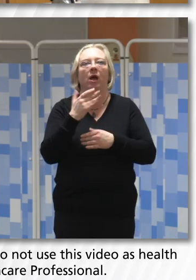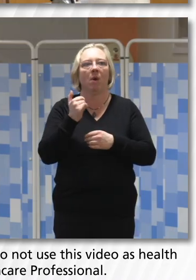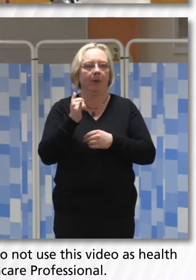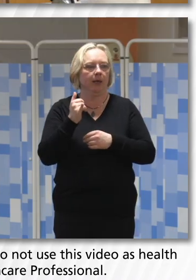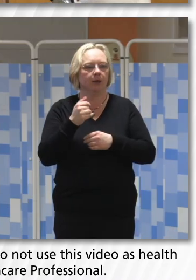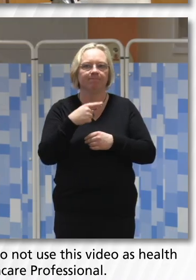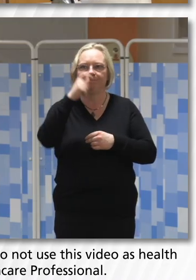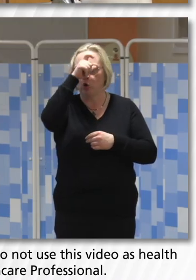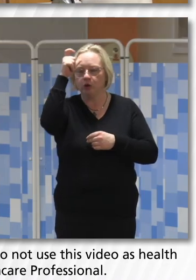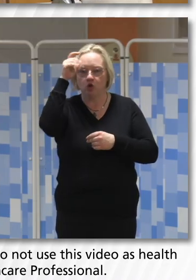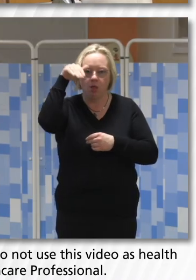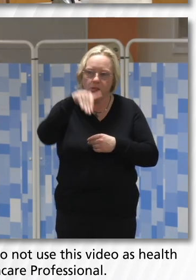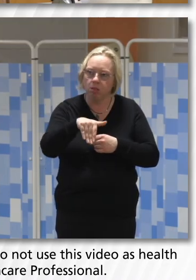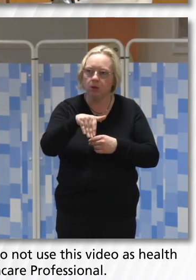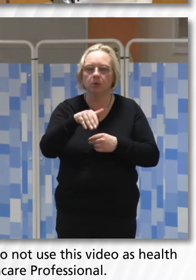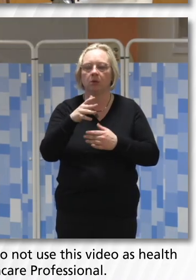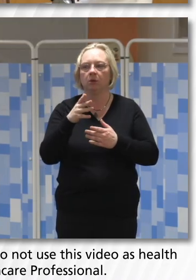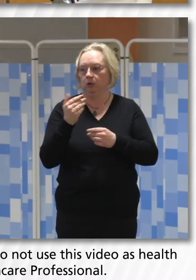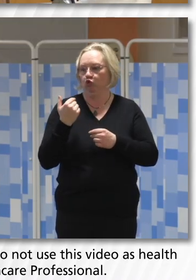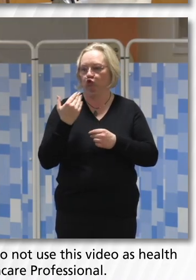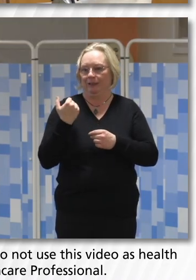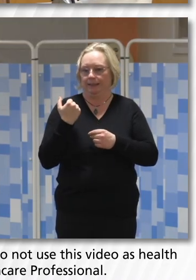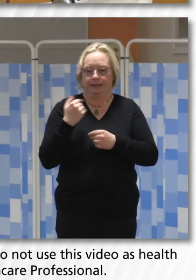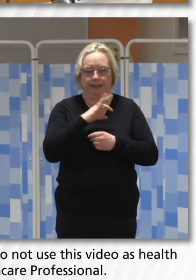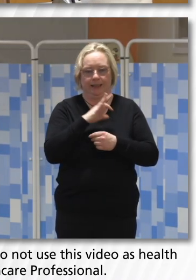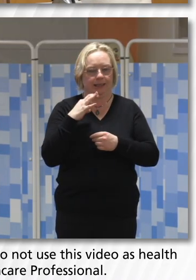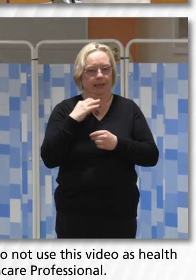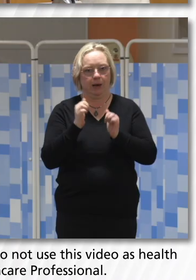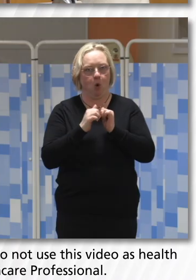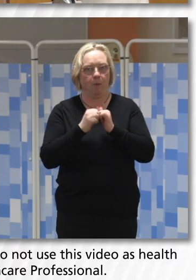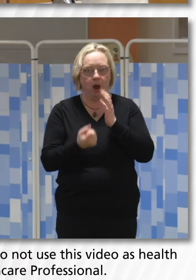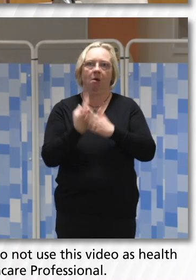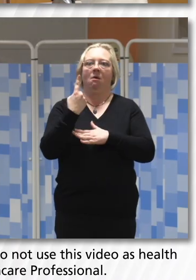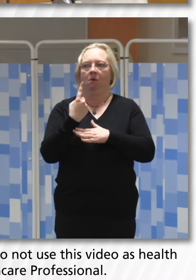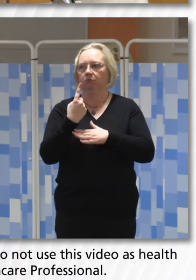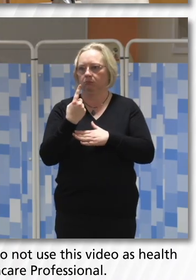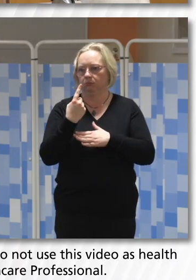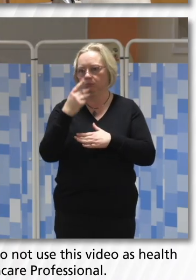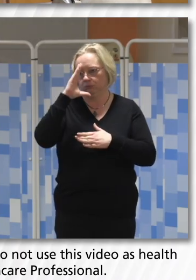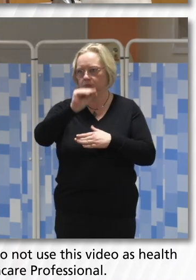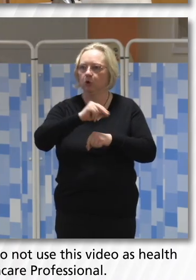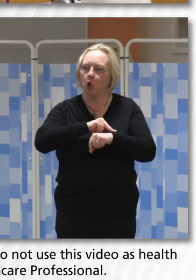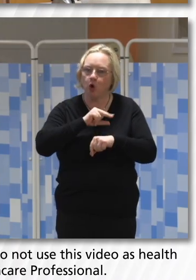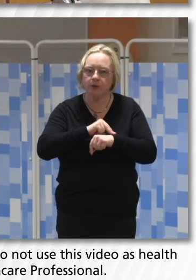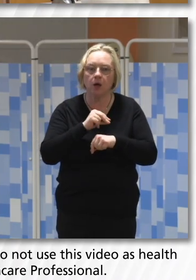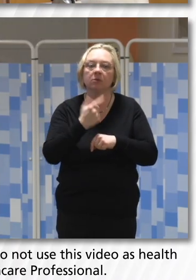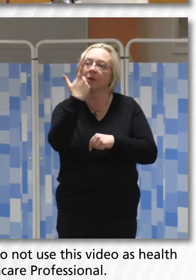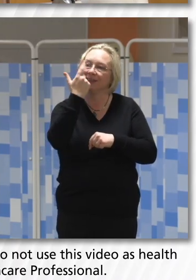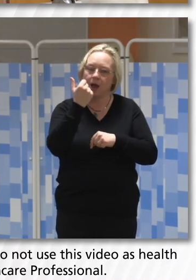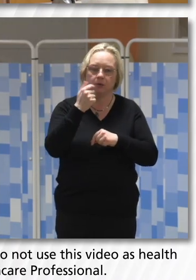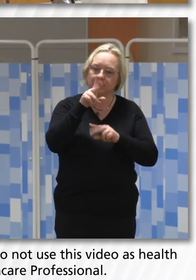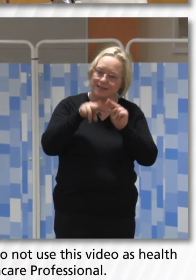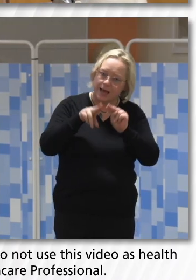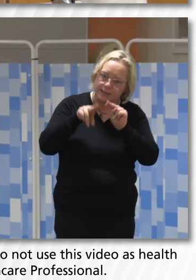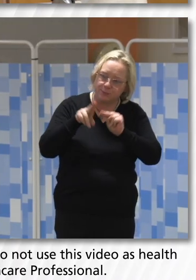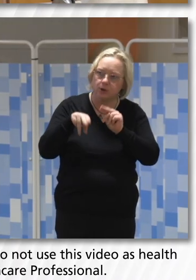poor cognition and it's only been highlighted at that clinic appointment. We can then carry out a possible cognitive assessment, which we